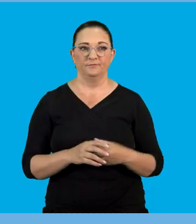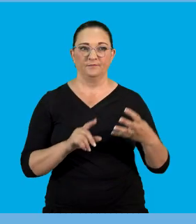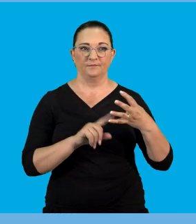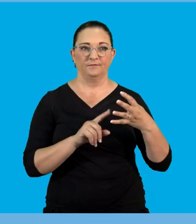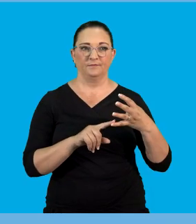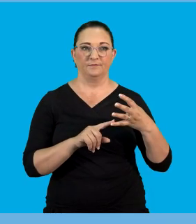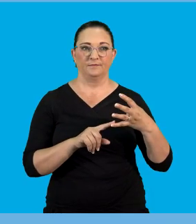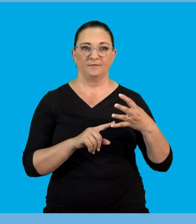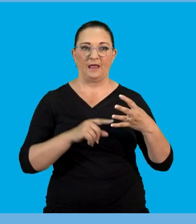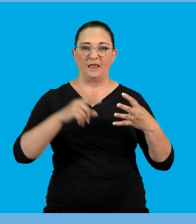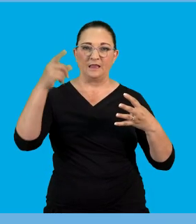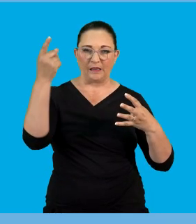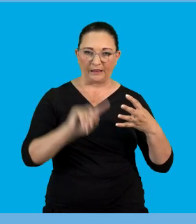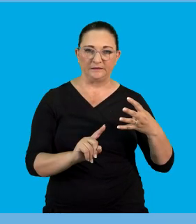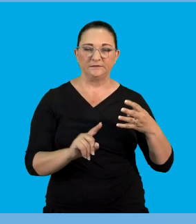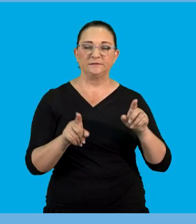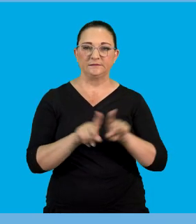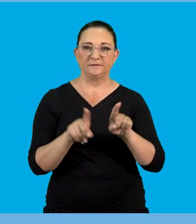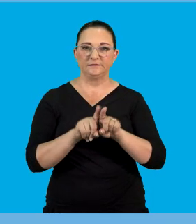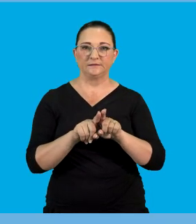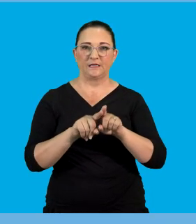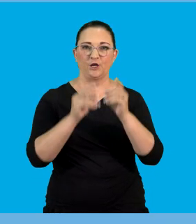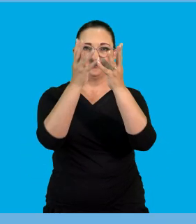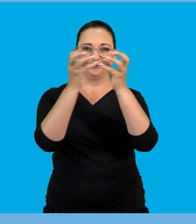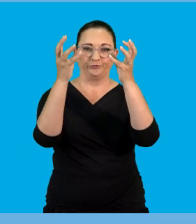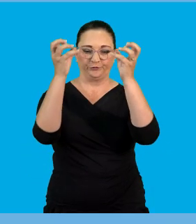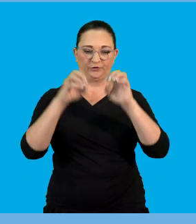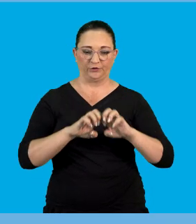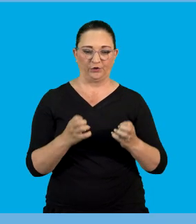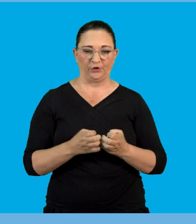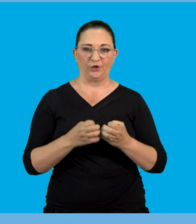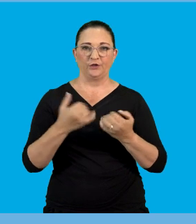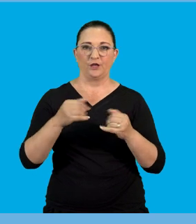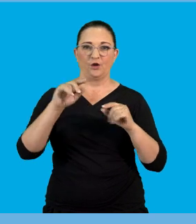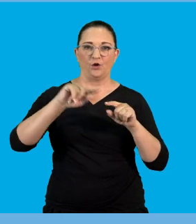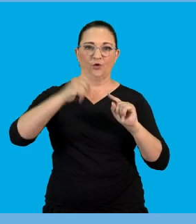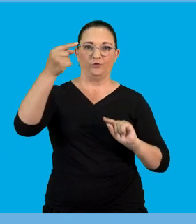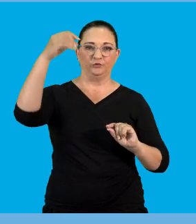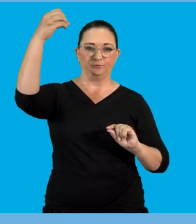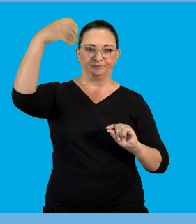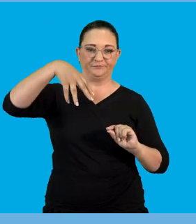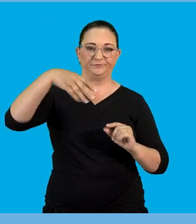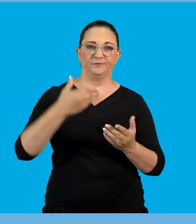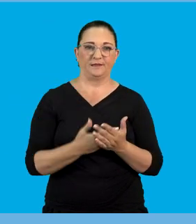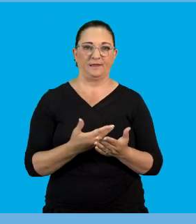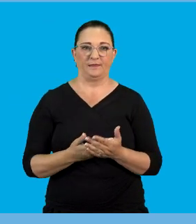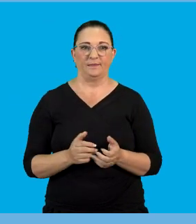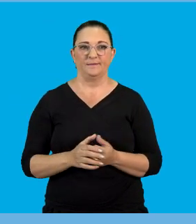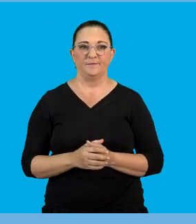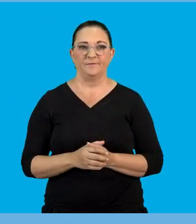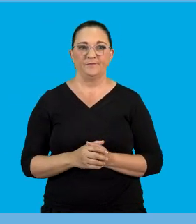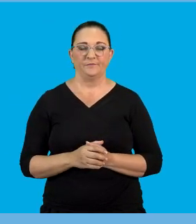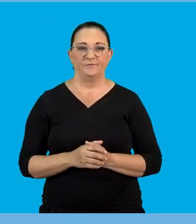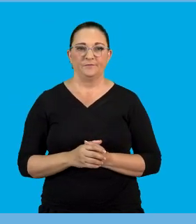a lightning flash is a massive discharge between charged regions within clouds or between clouds and the earth.